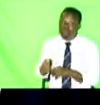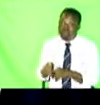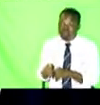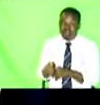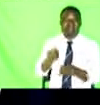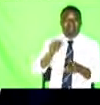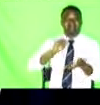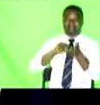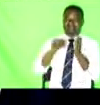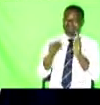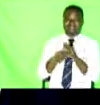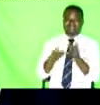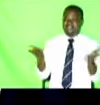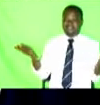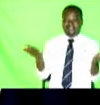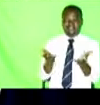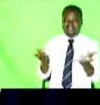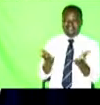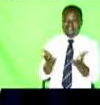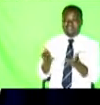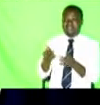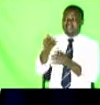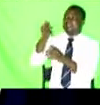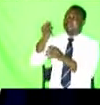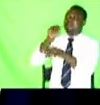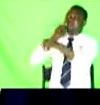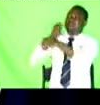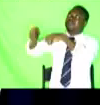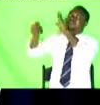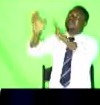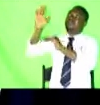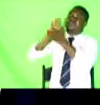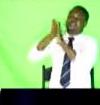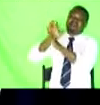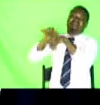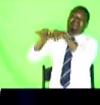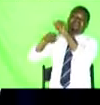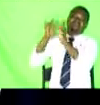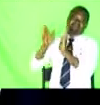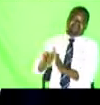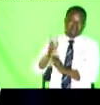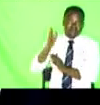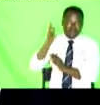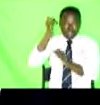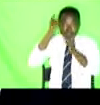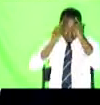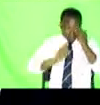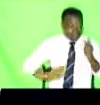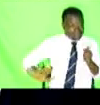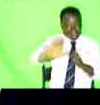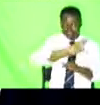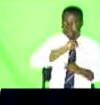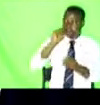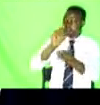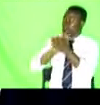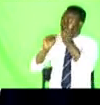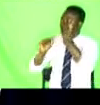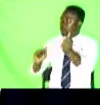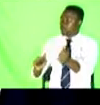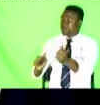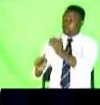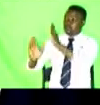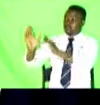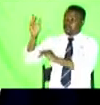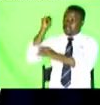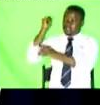does not believe God has made him out to be a liar, because they have not believed the testimony God